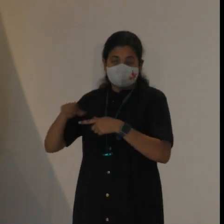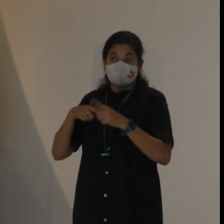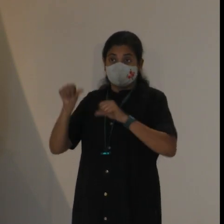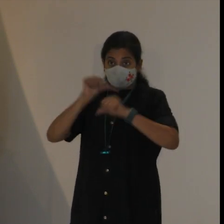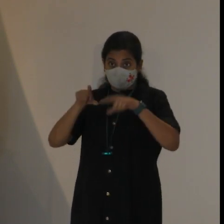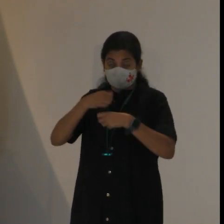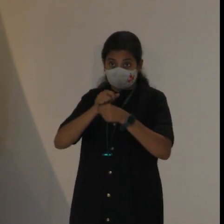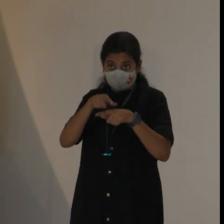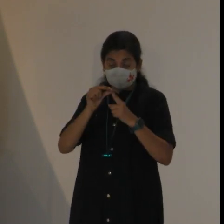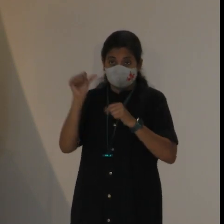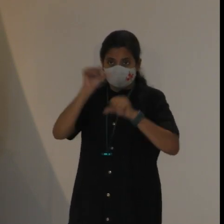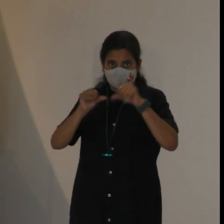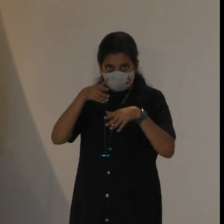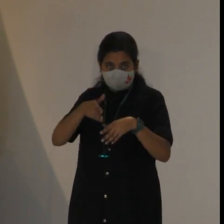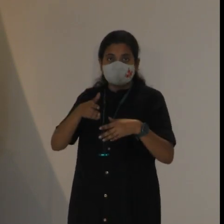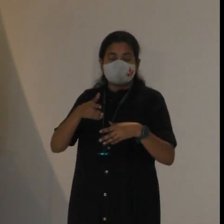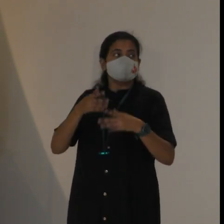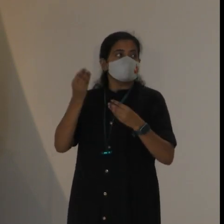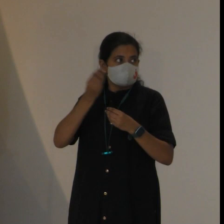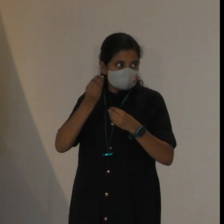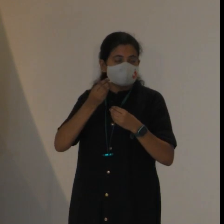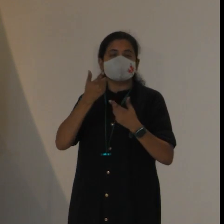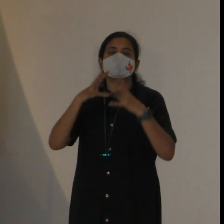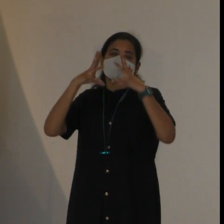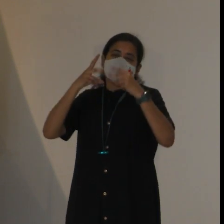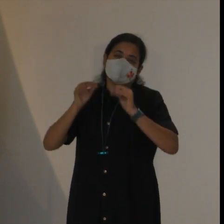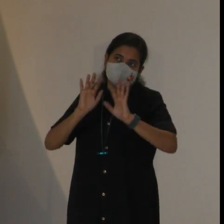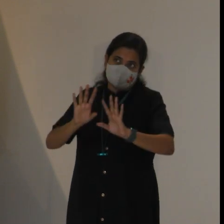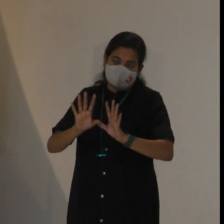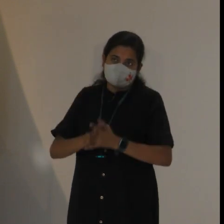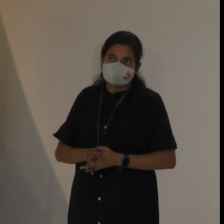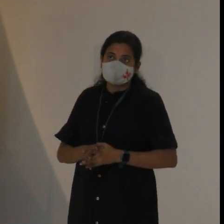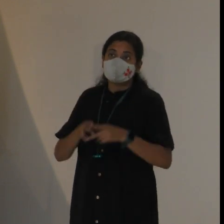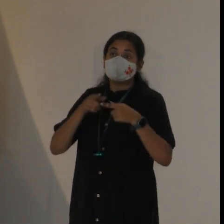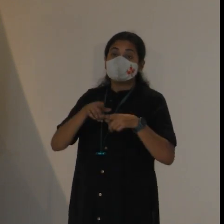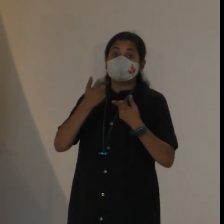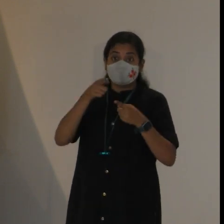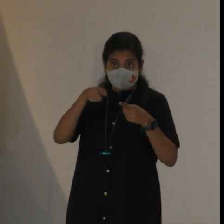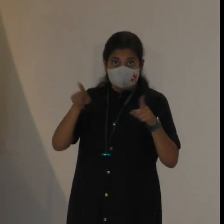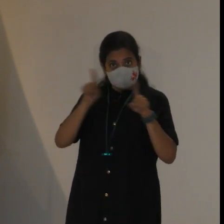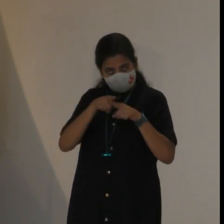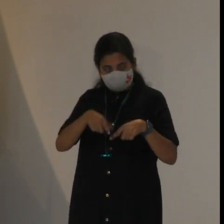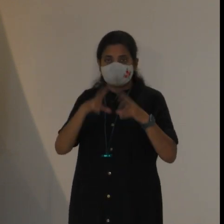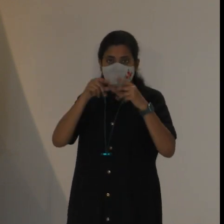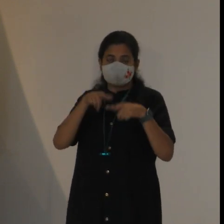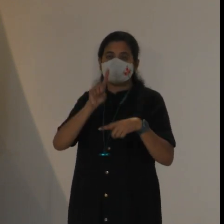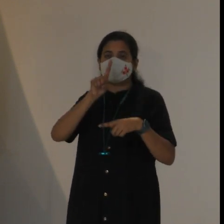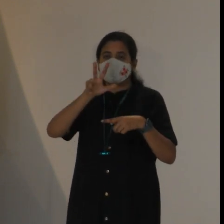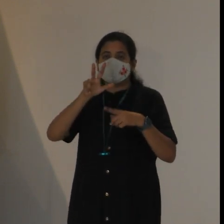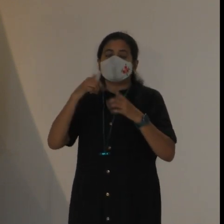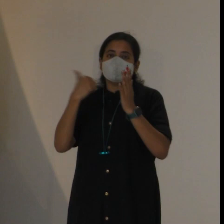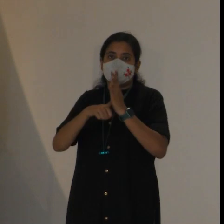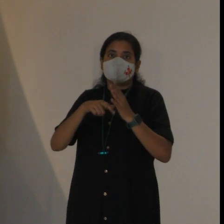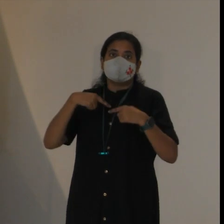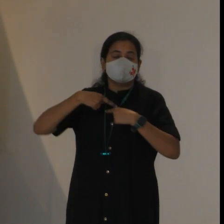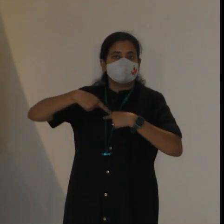of making their projects, so you will have such statistics soon. But in case of this one, it was an 18-month-long effort. There